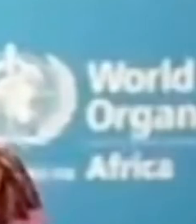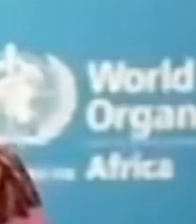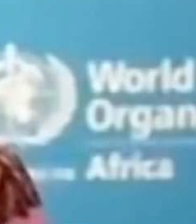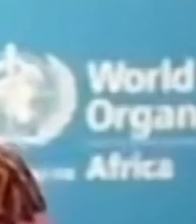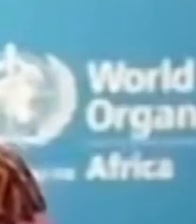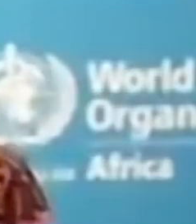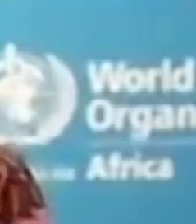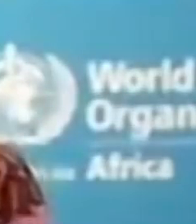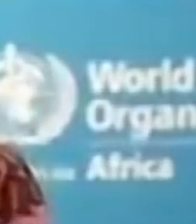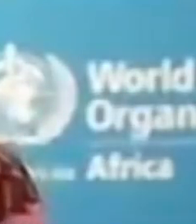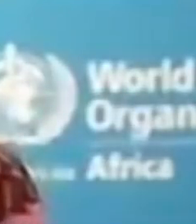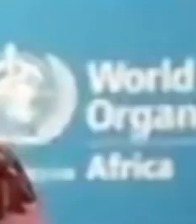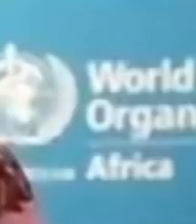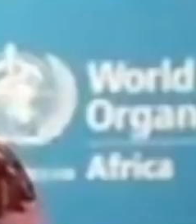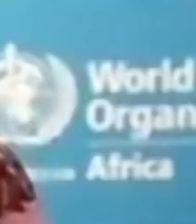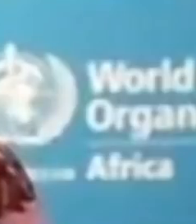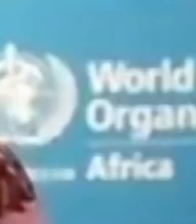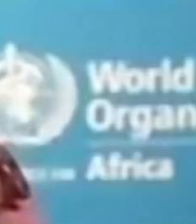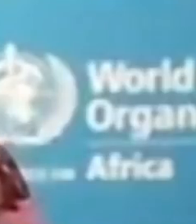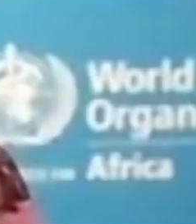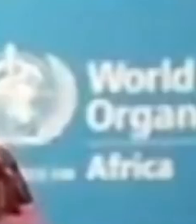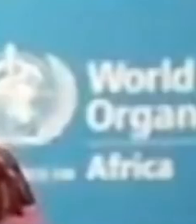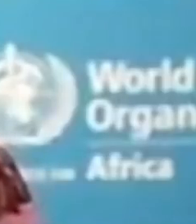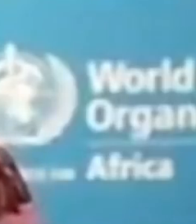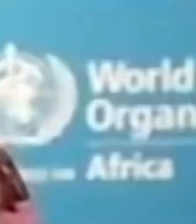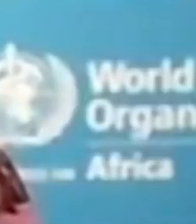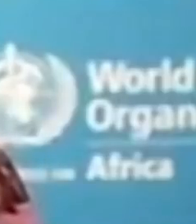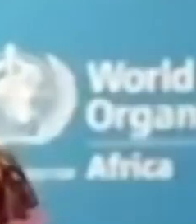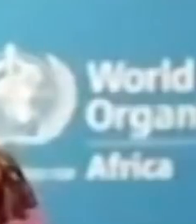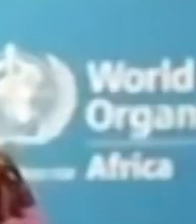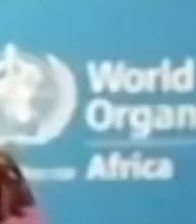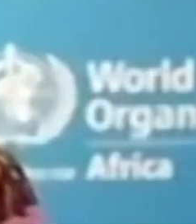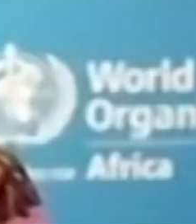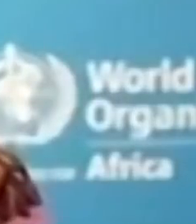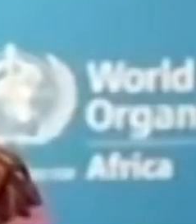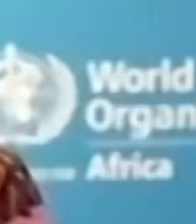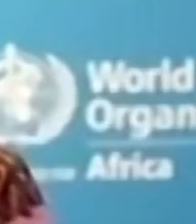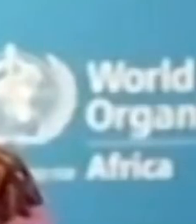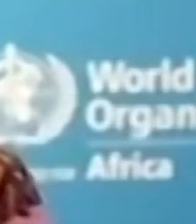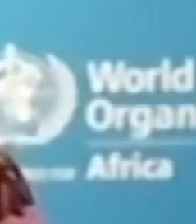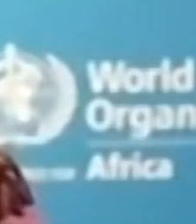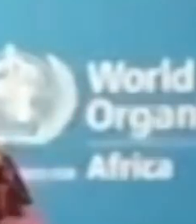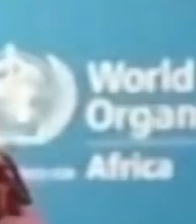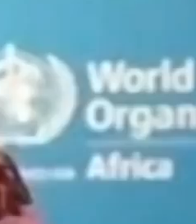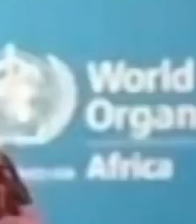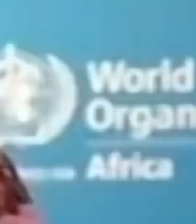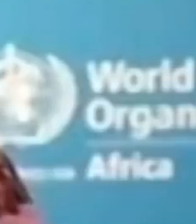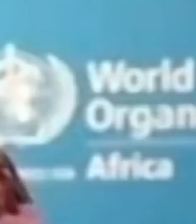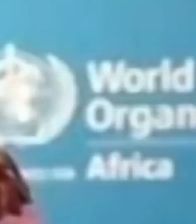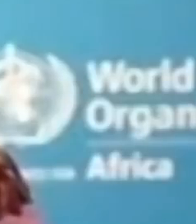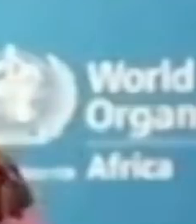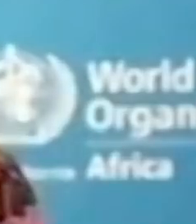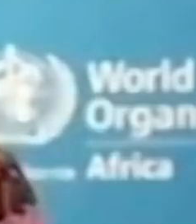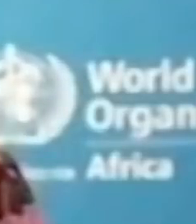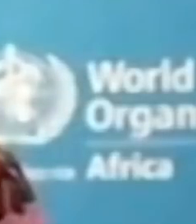have profound long-term impact on the economy. So this is how I'd like to conclude, recognizing those challenges in making tough